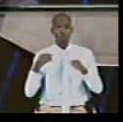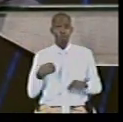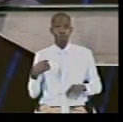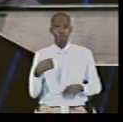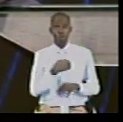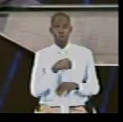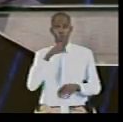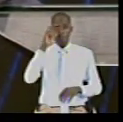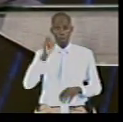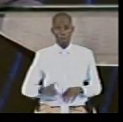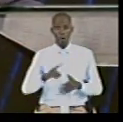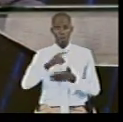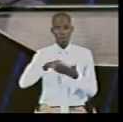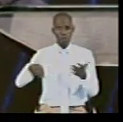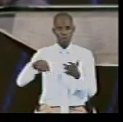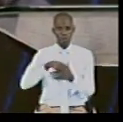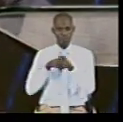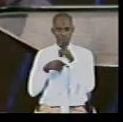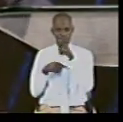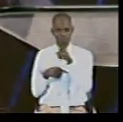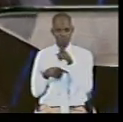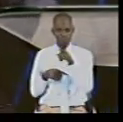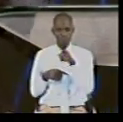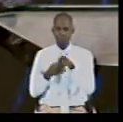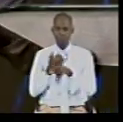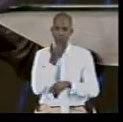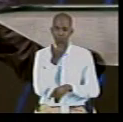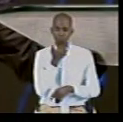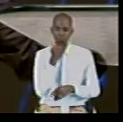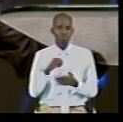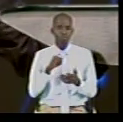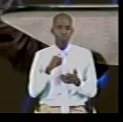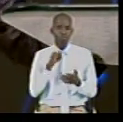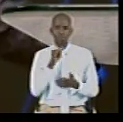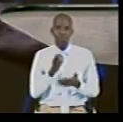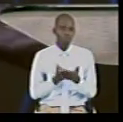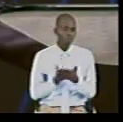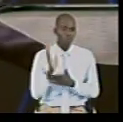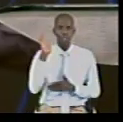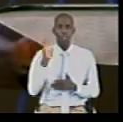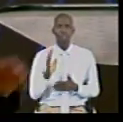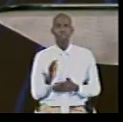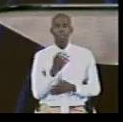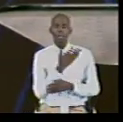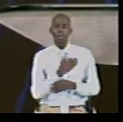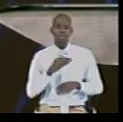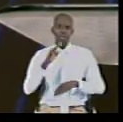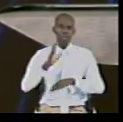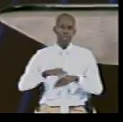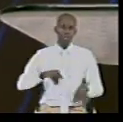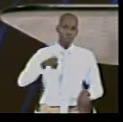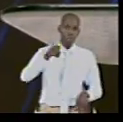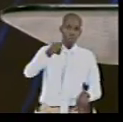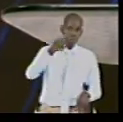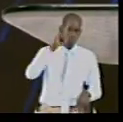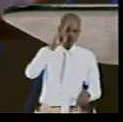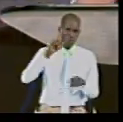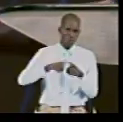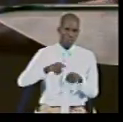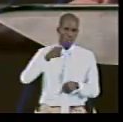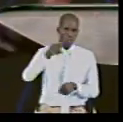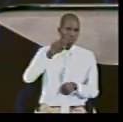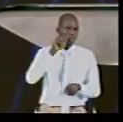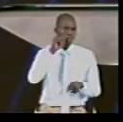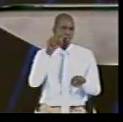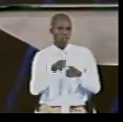correct this, that is not right. And then singled out and said, brother so and so, sister so and so,